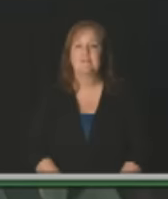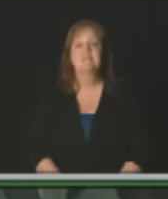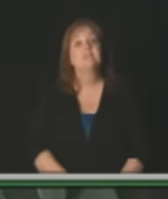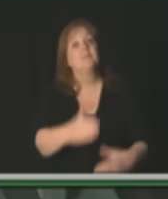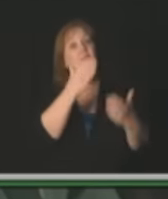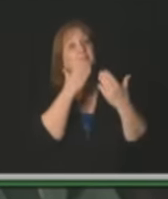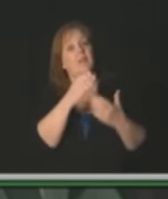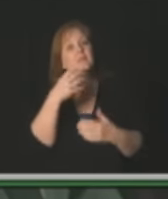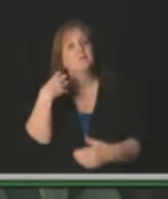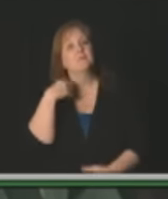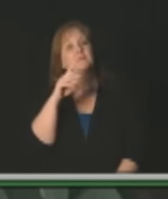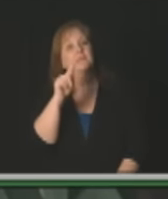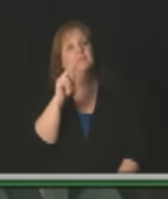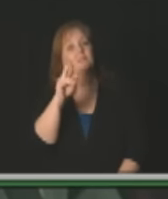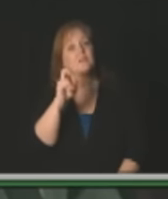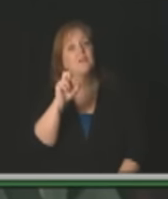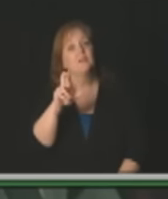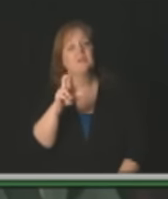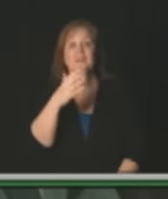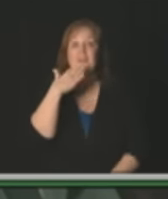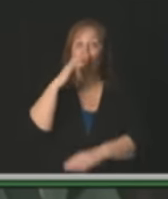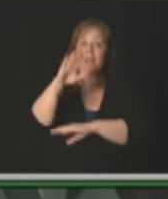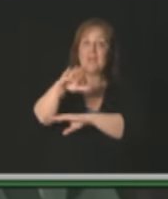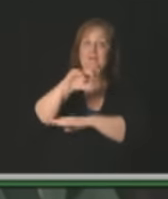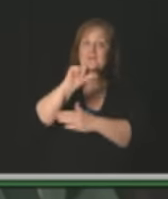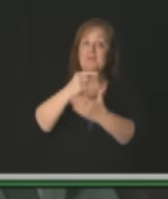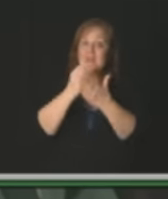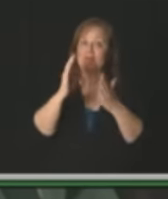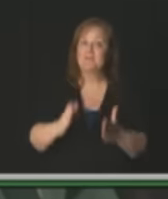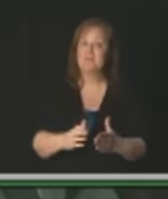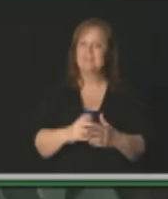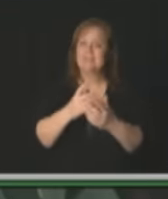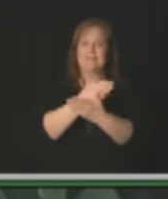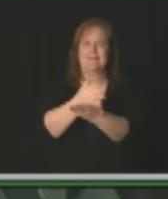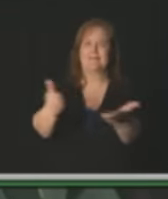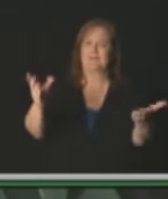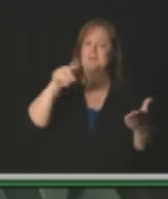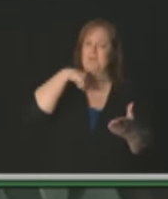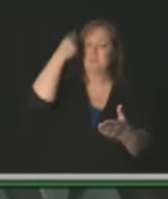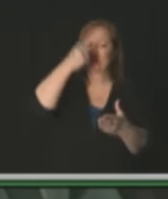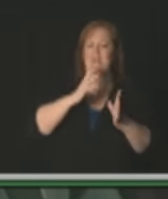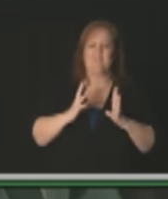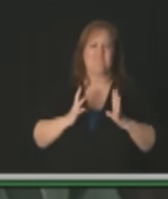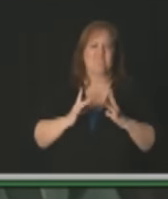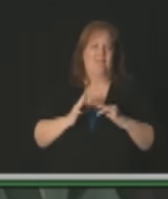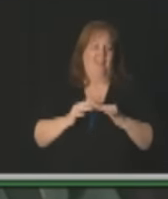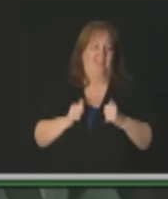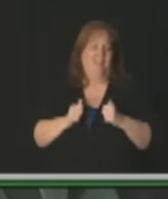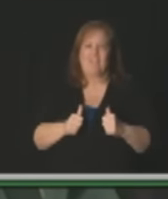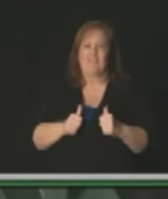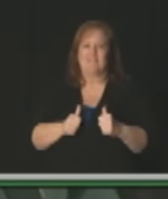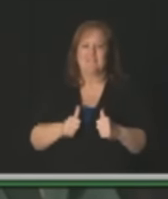Thank you, Dean Traynor. Good afternoon, graduates. You look marvelous.